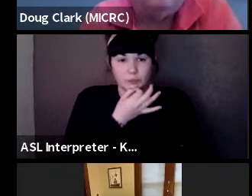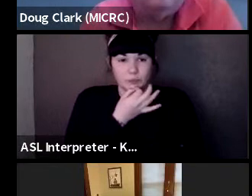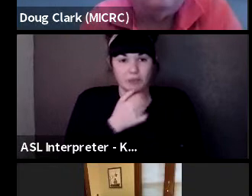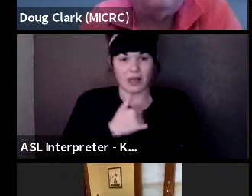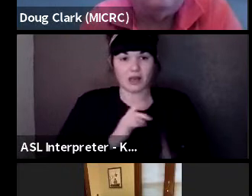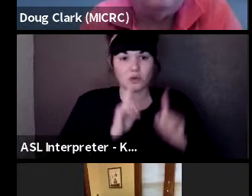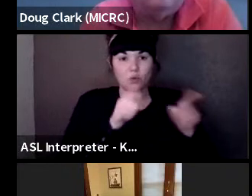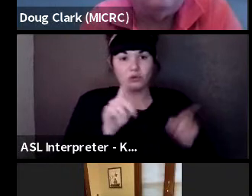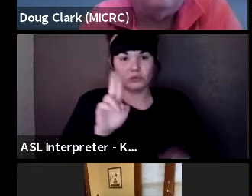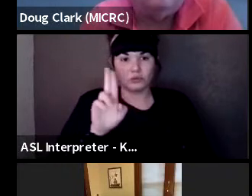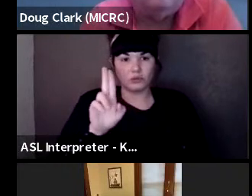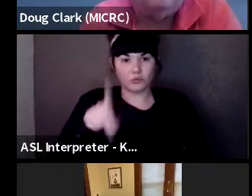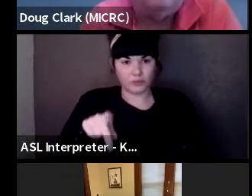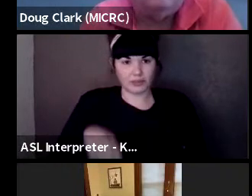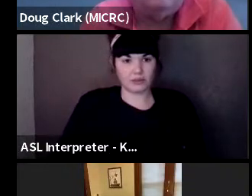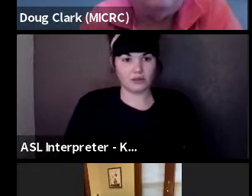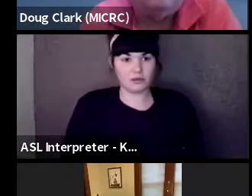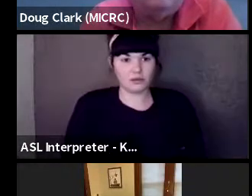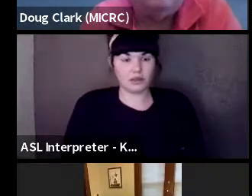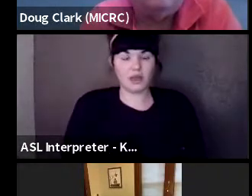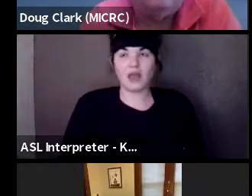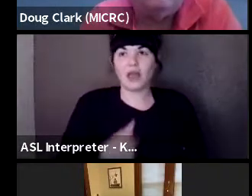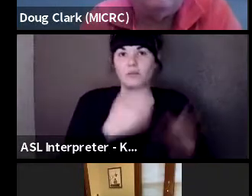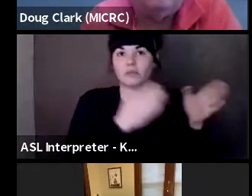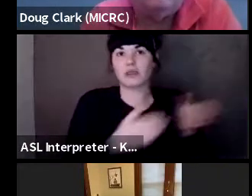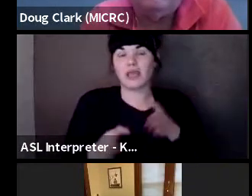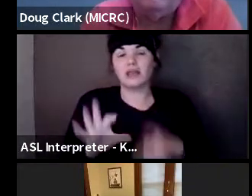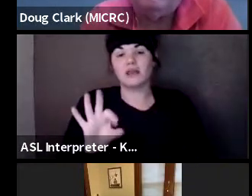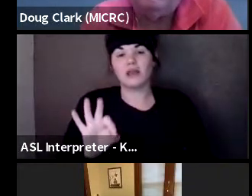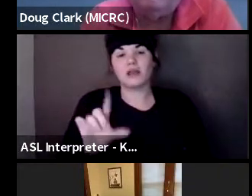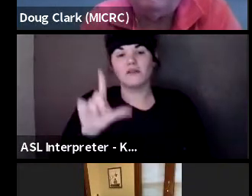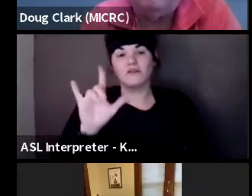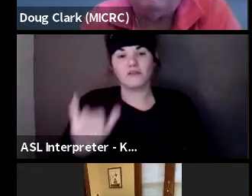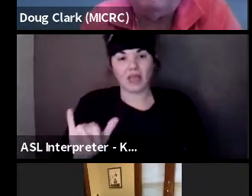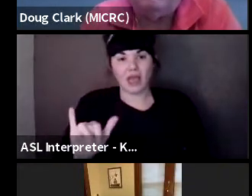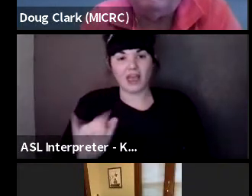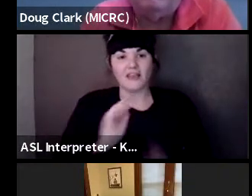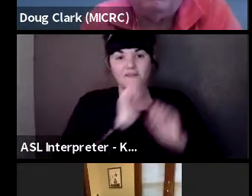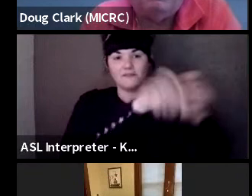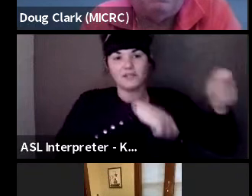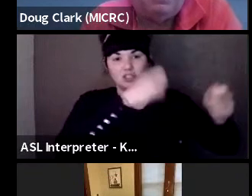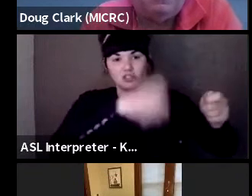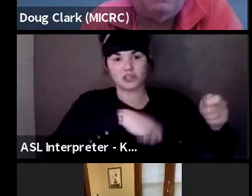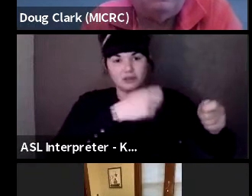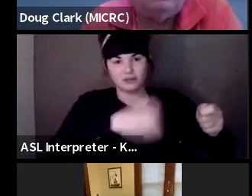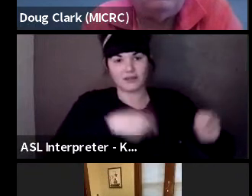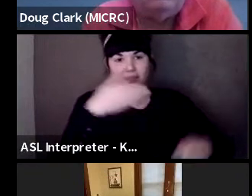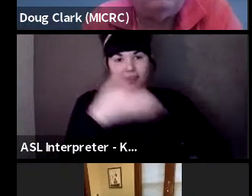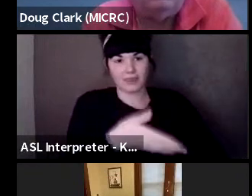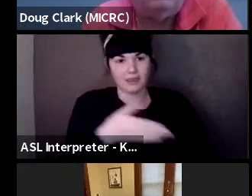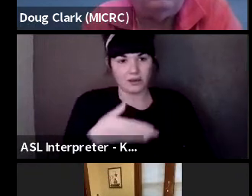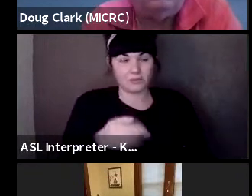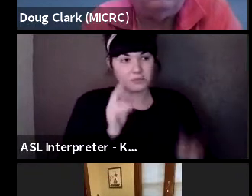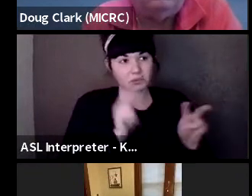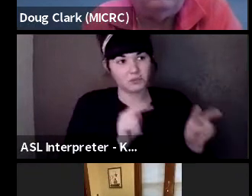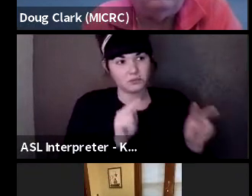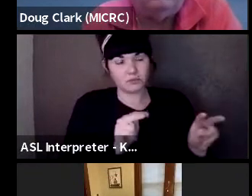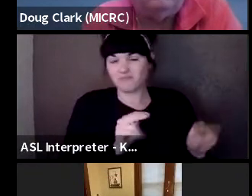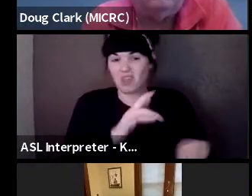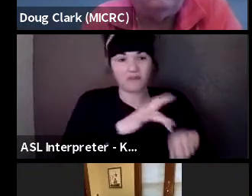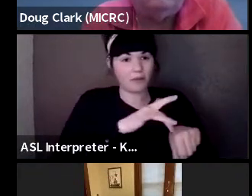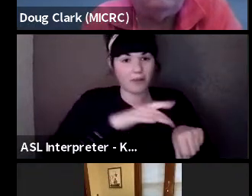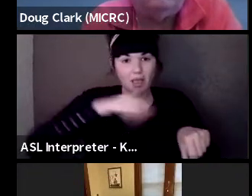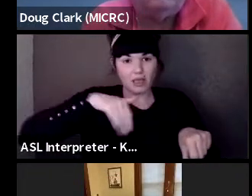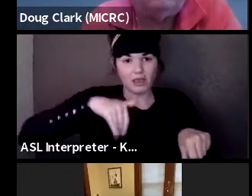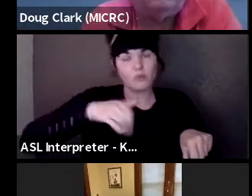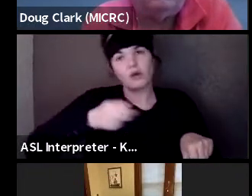UP. I plan on fly fishing up there on some rivers that I want to see. I haven't been there. Well, I've been there a couple times, but I